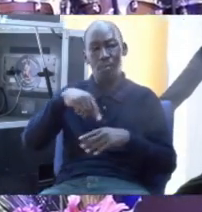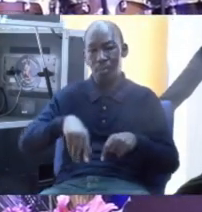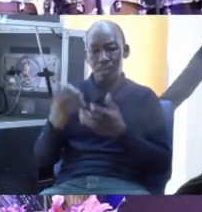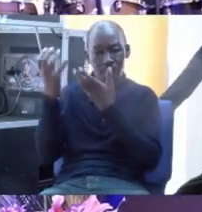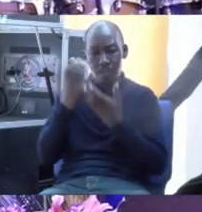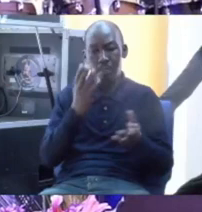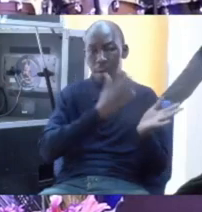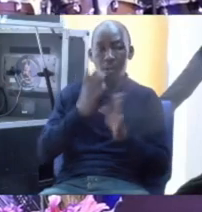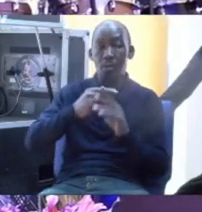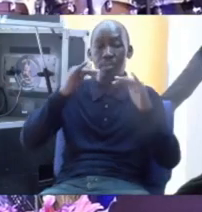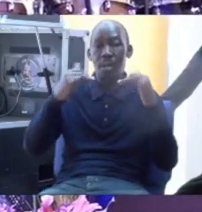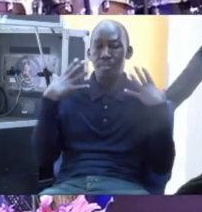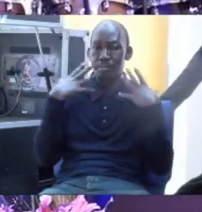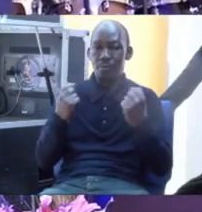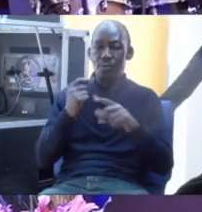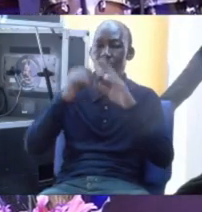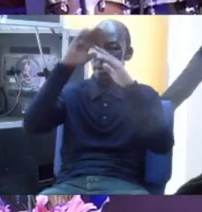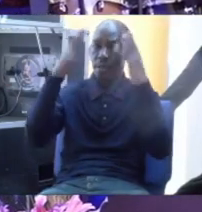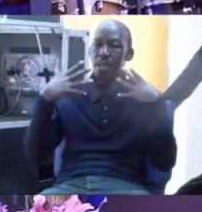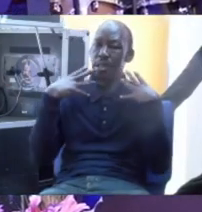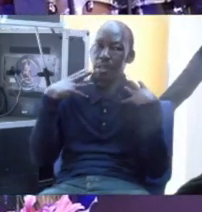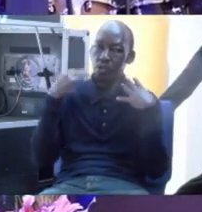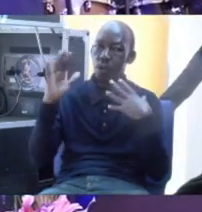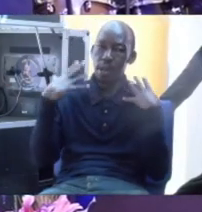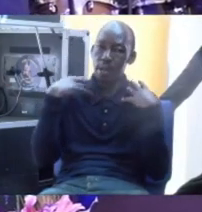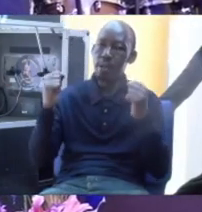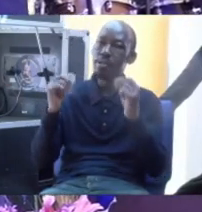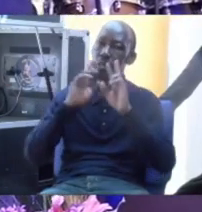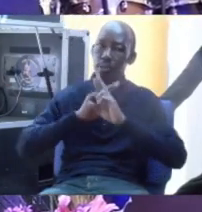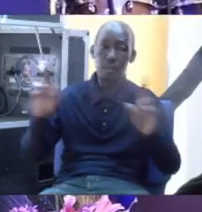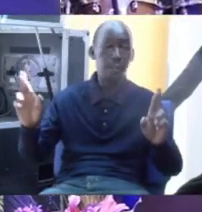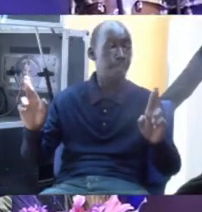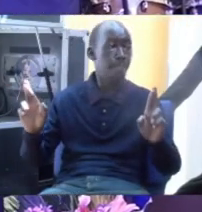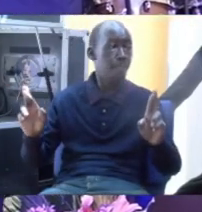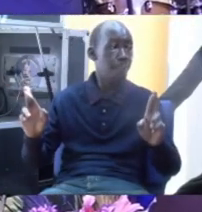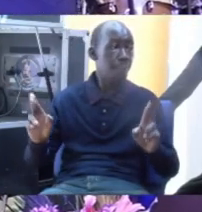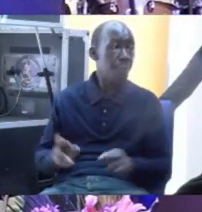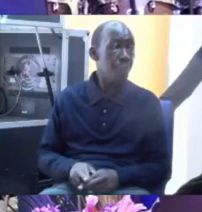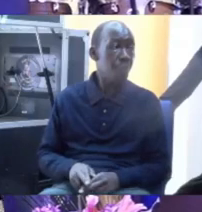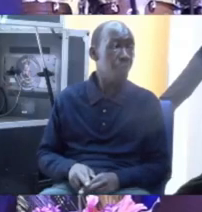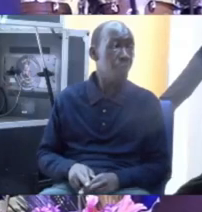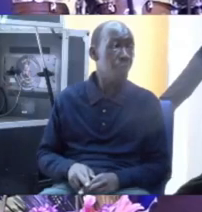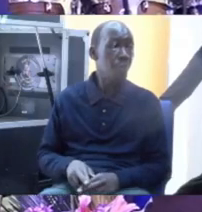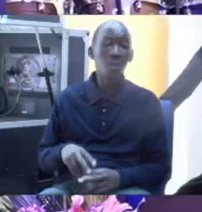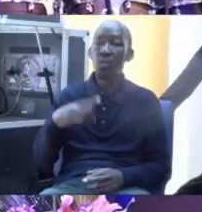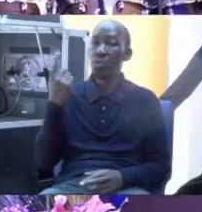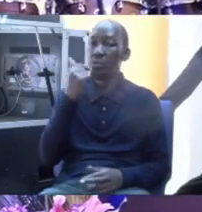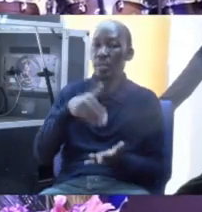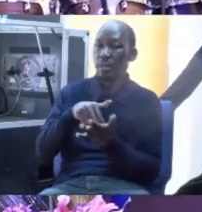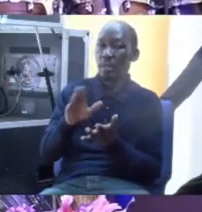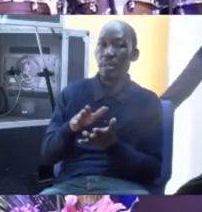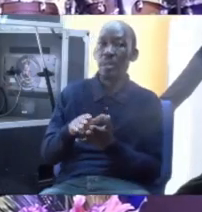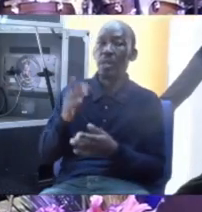placard. Nasema uponyaji wako tayari. Nasema uponyaji wako tayari. Ni nani nilituma kwake? Mm-hmm.